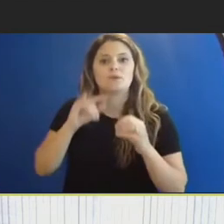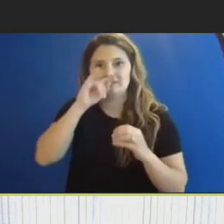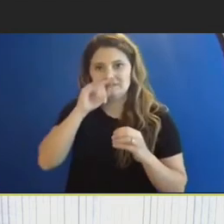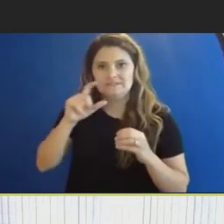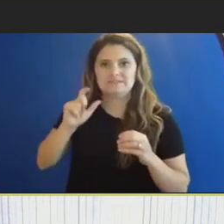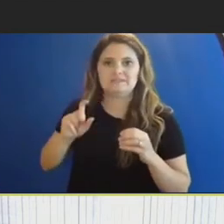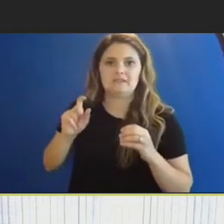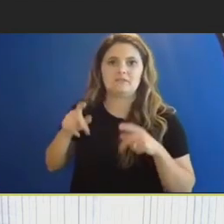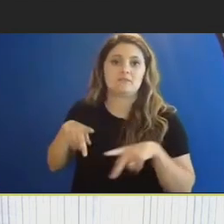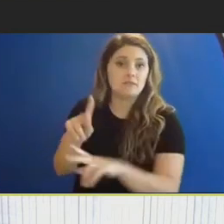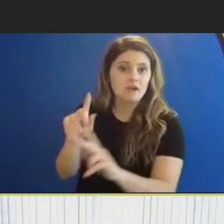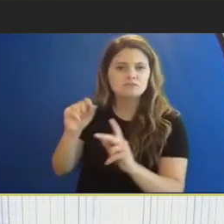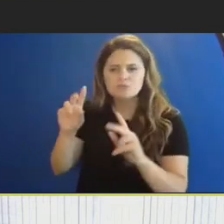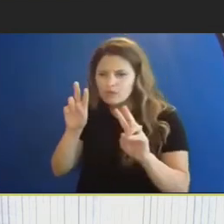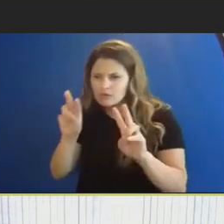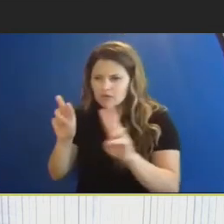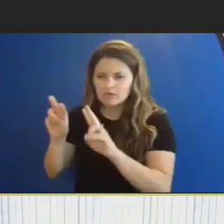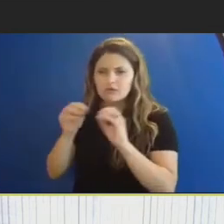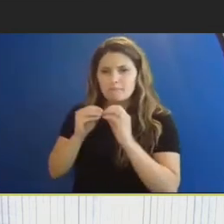those numbers each day.